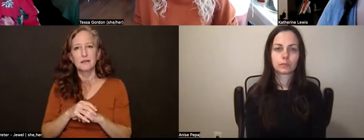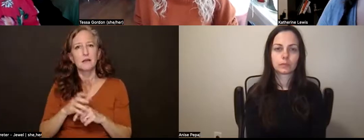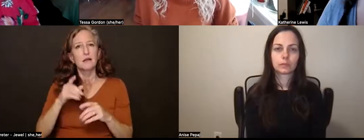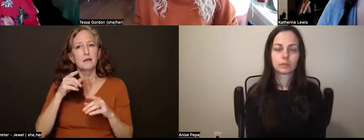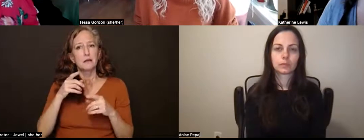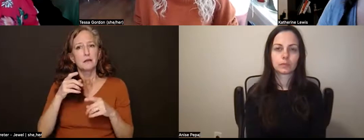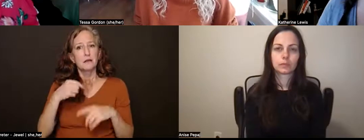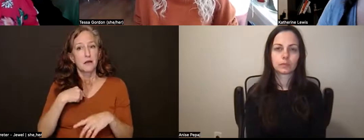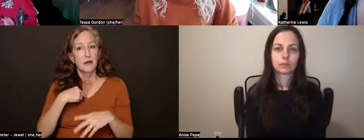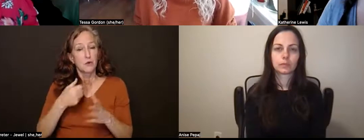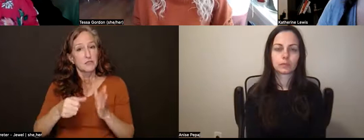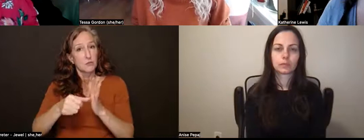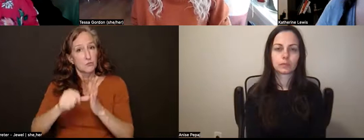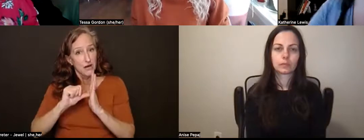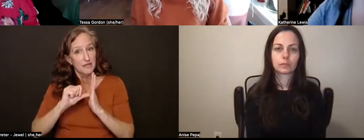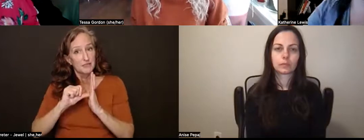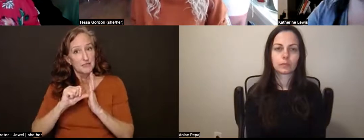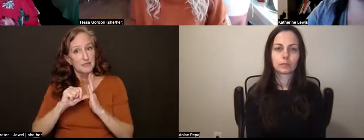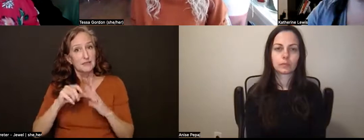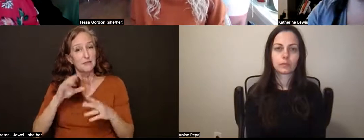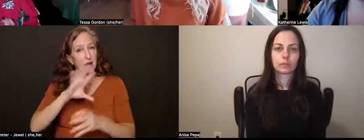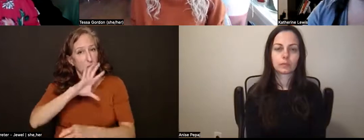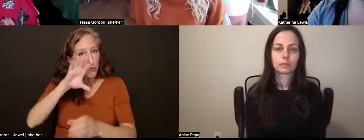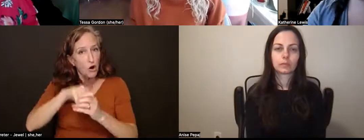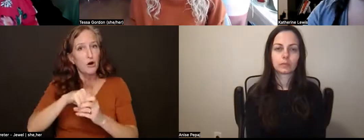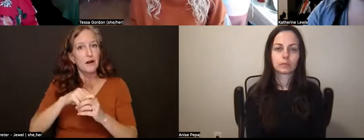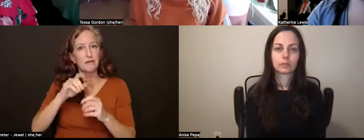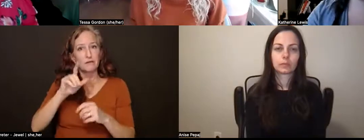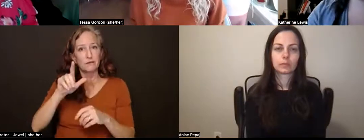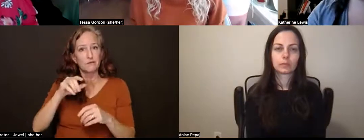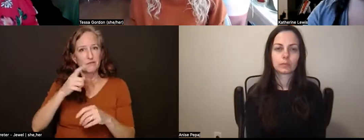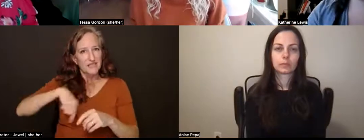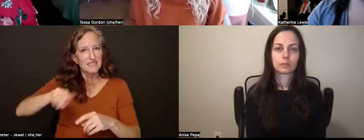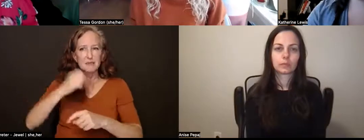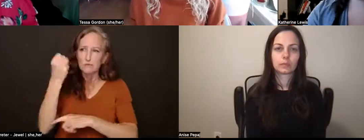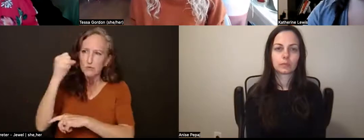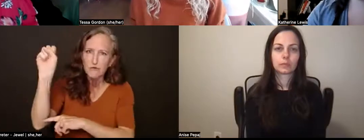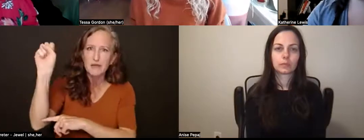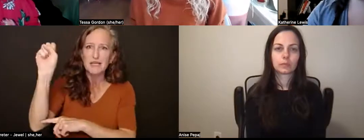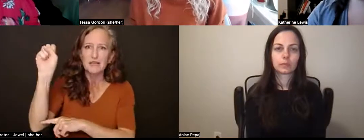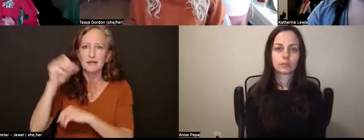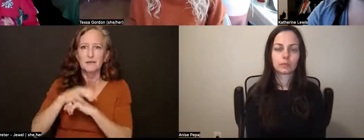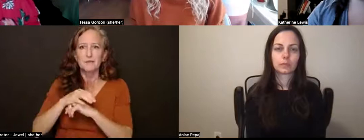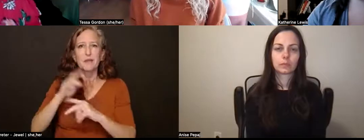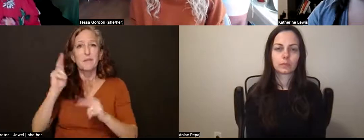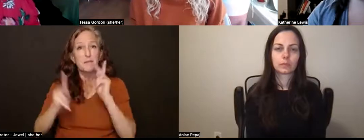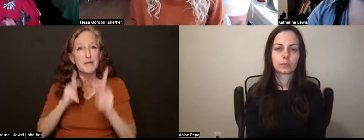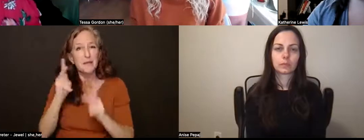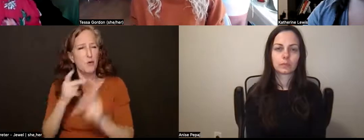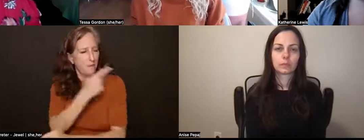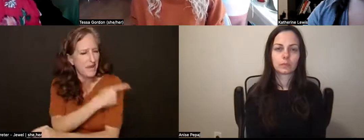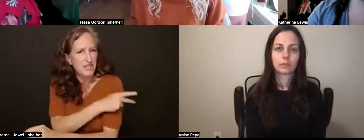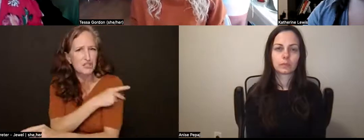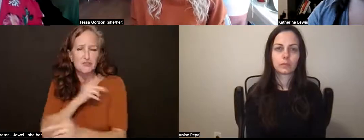even as being a participant in this movement, is how much patients have galvanized together